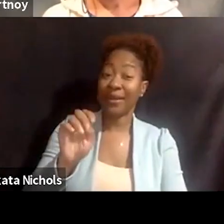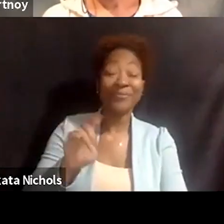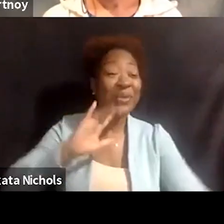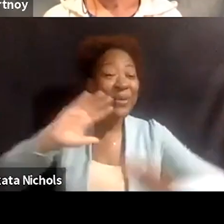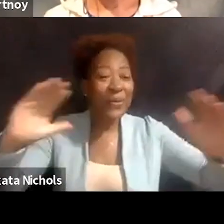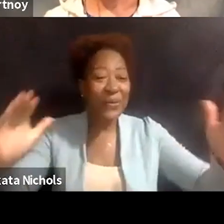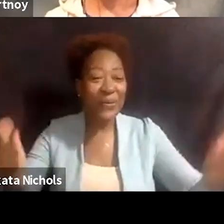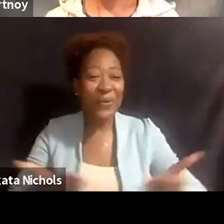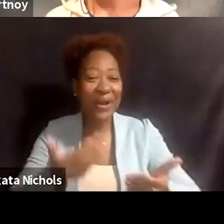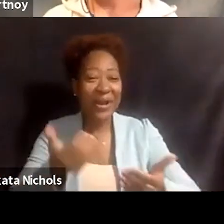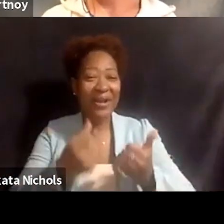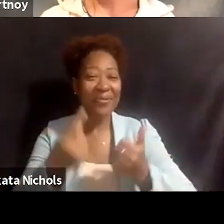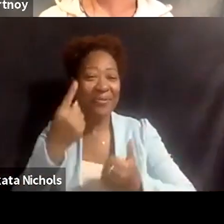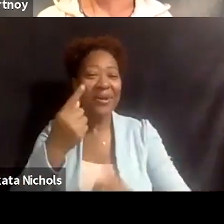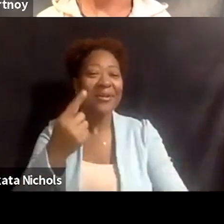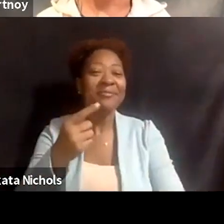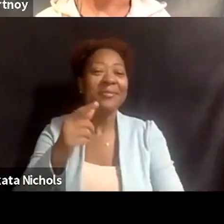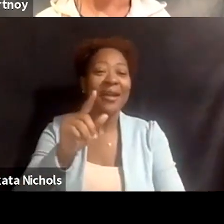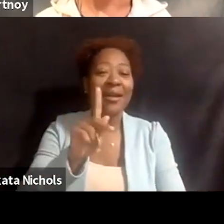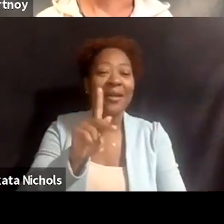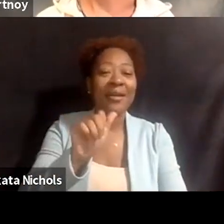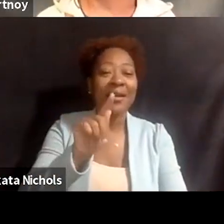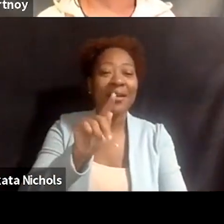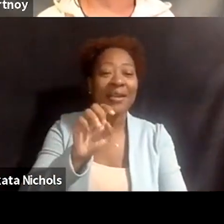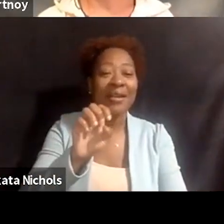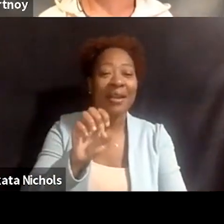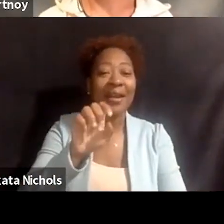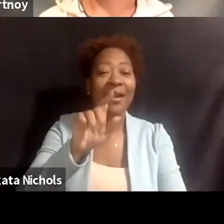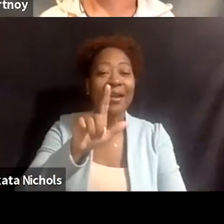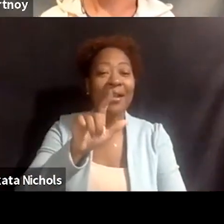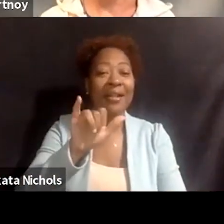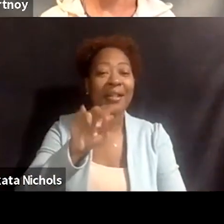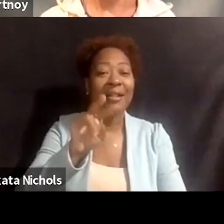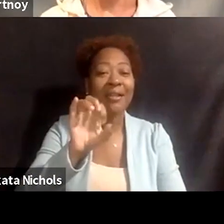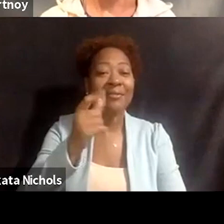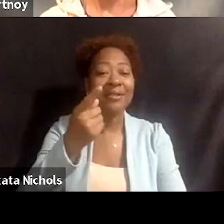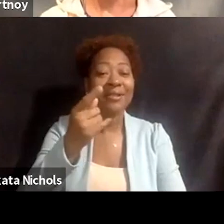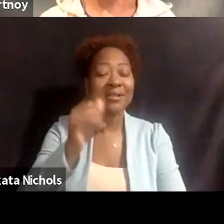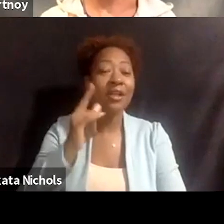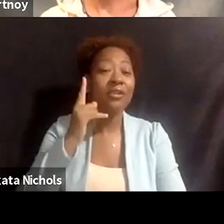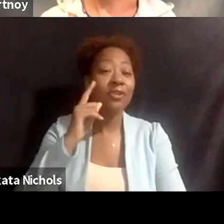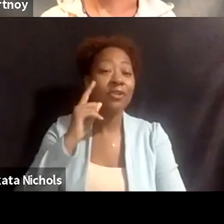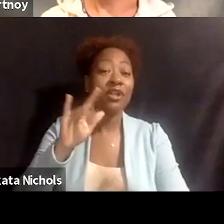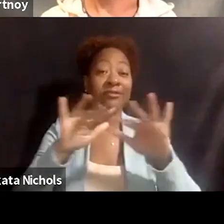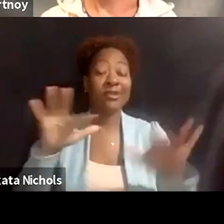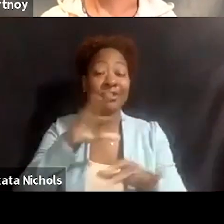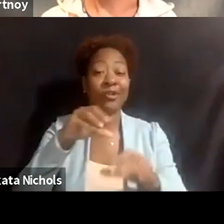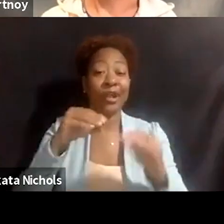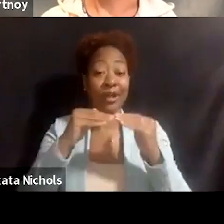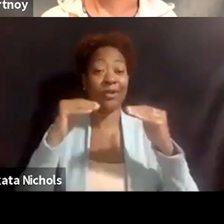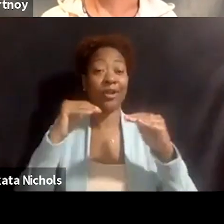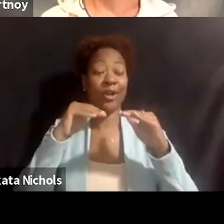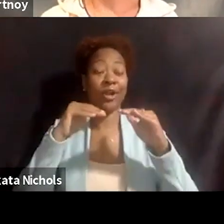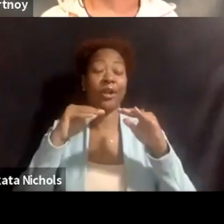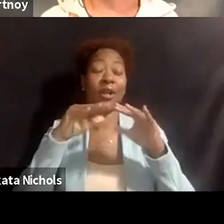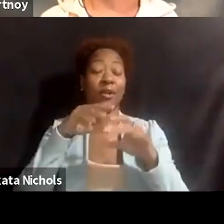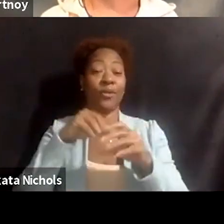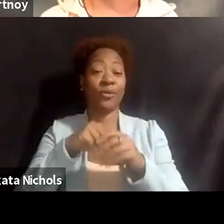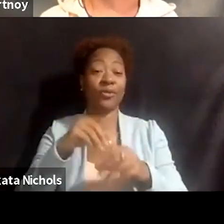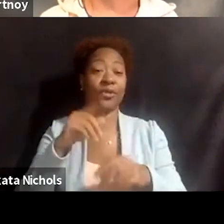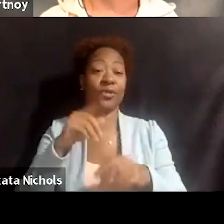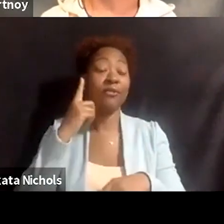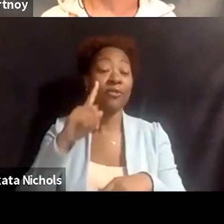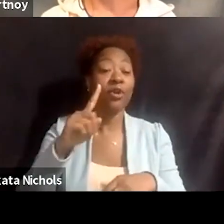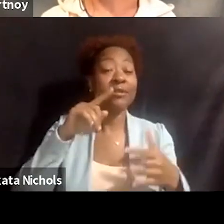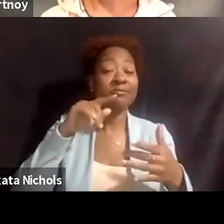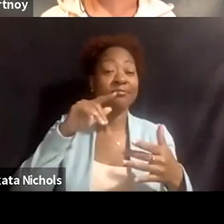Welcome, everyone. I'm Kate Livingston, Assistant Director for Diversity, Equity, and Inclusion at Center for Research on Learning and Teaching. I'm